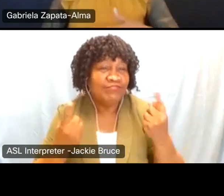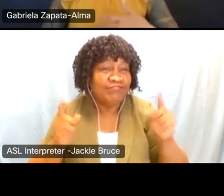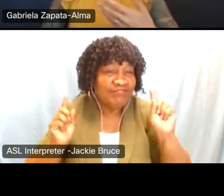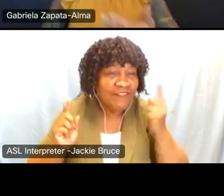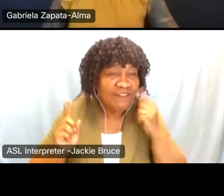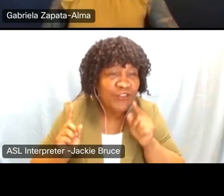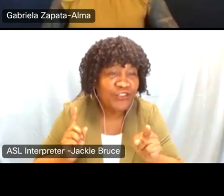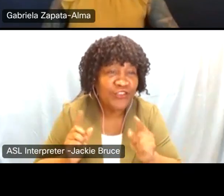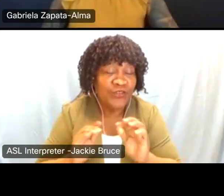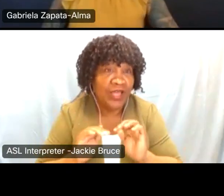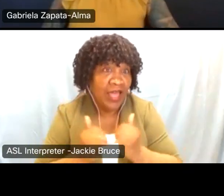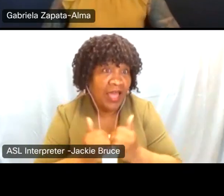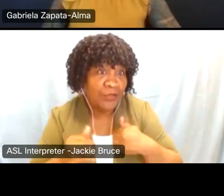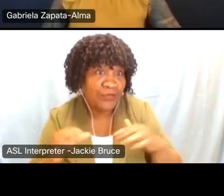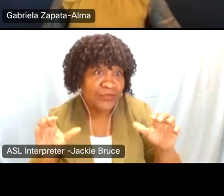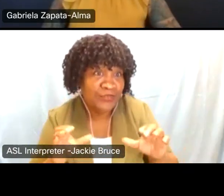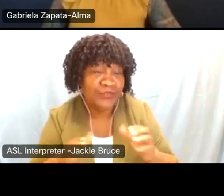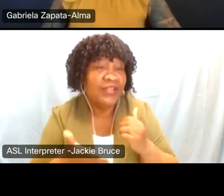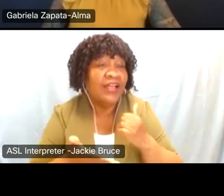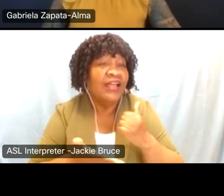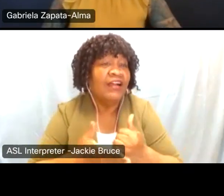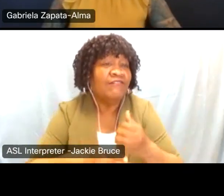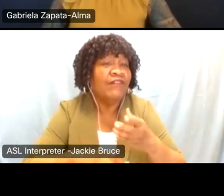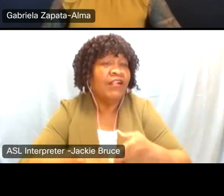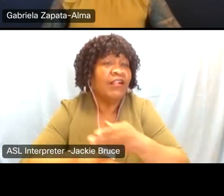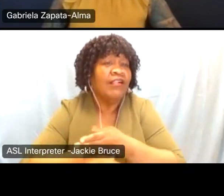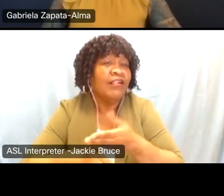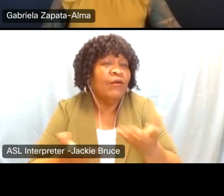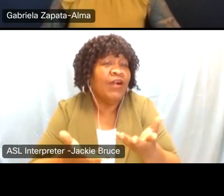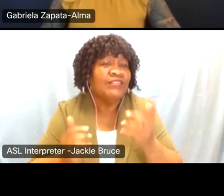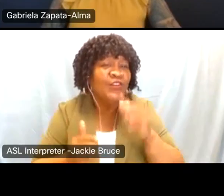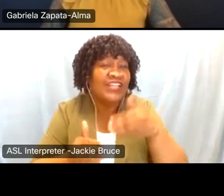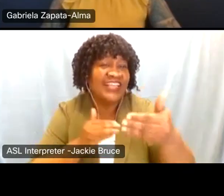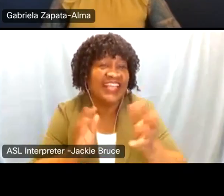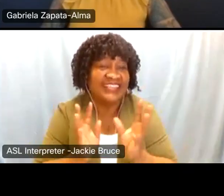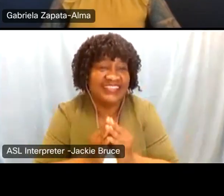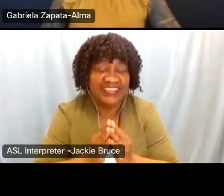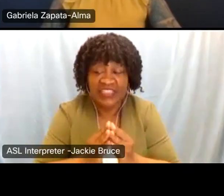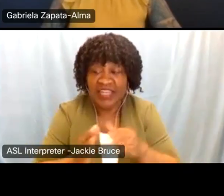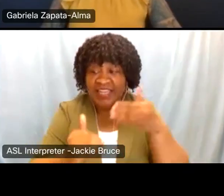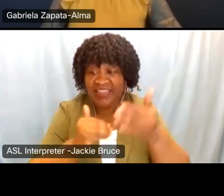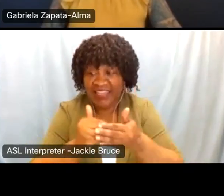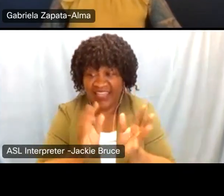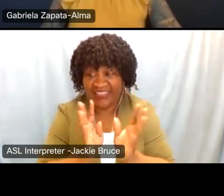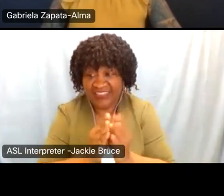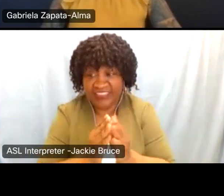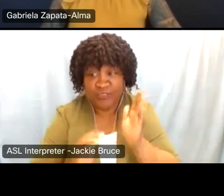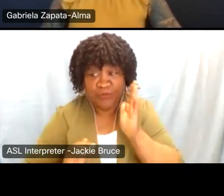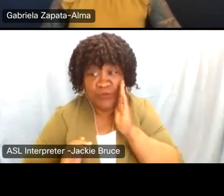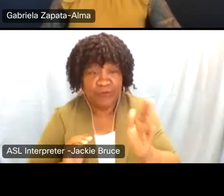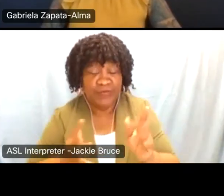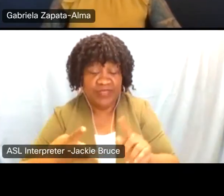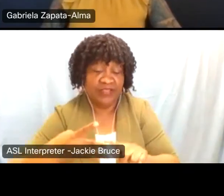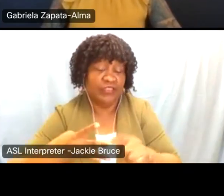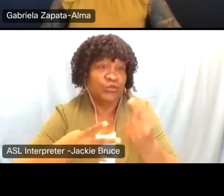you, how we did, and what would be helpful for our next session. We will have our next session on the second